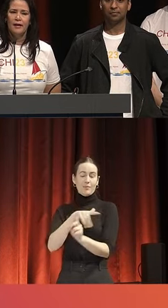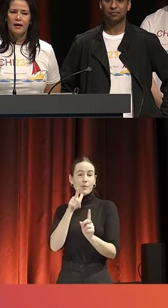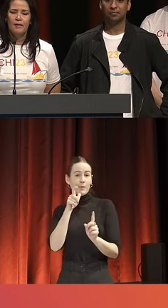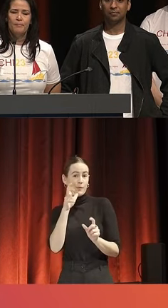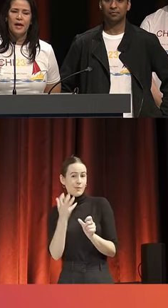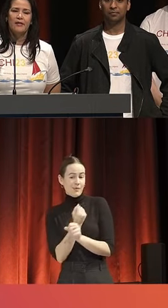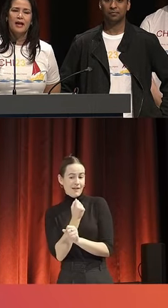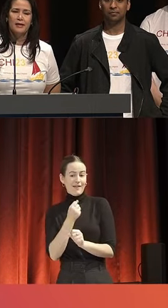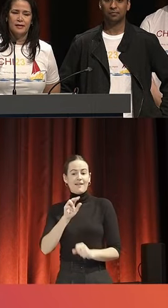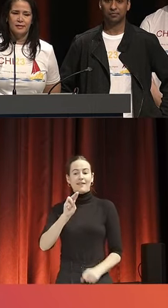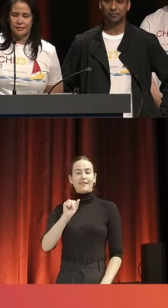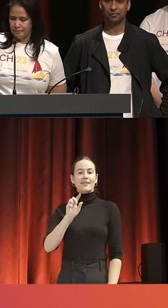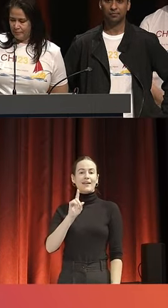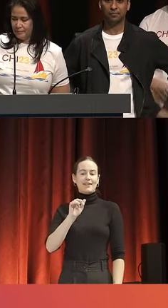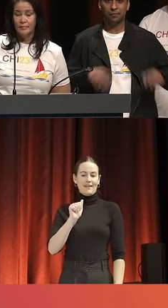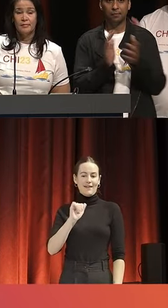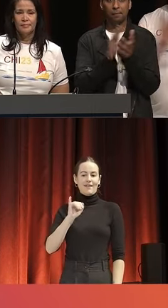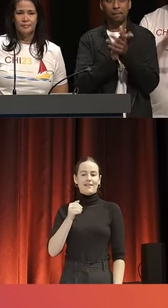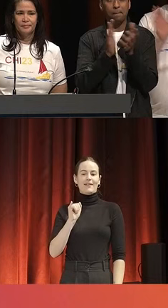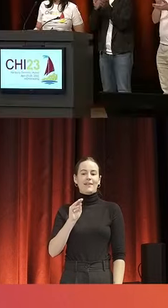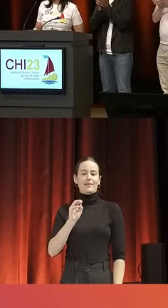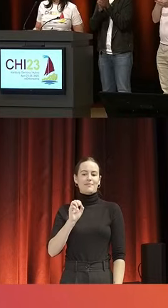Belin Hernandez.